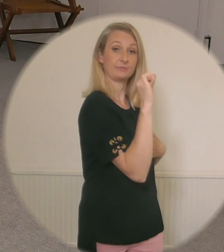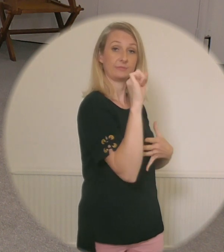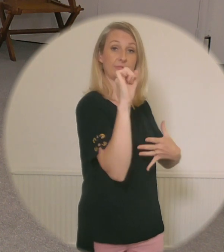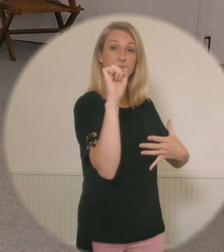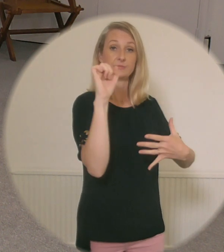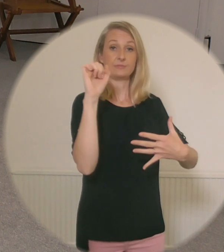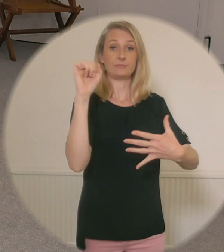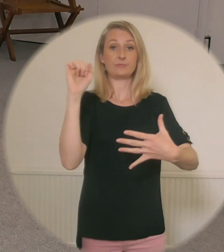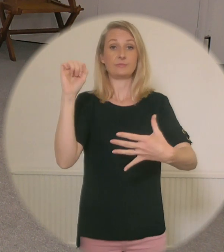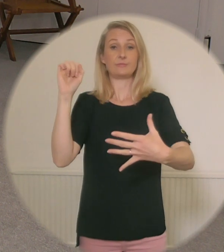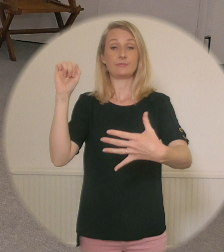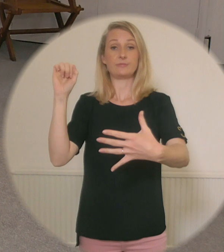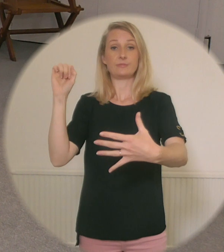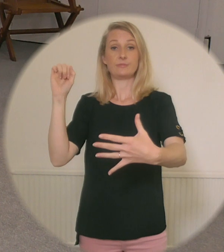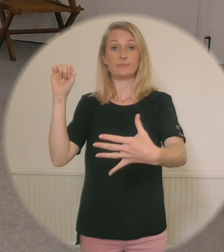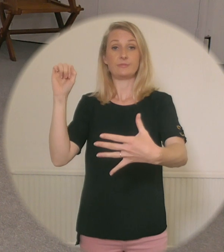Inhale to the front.